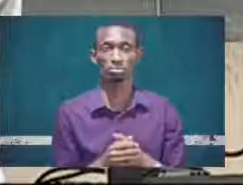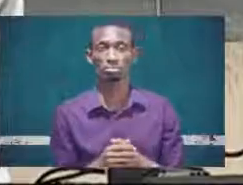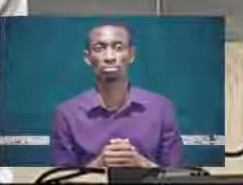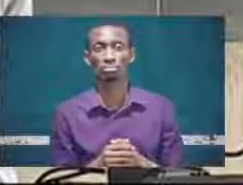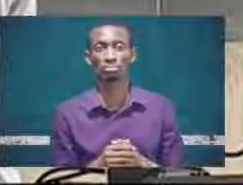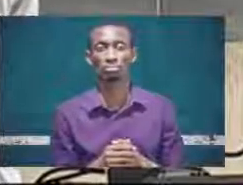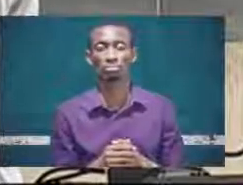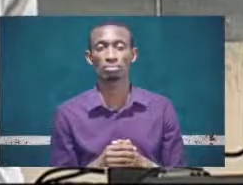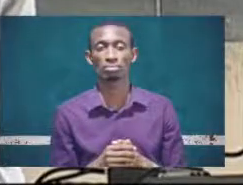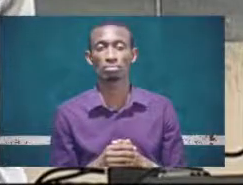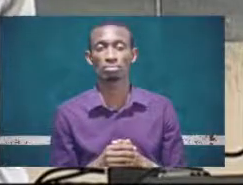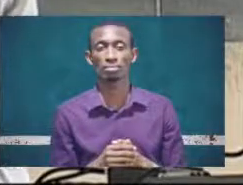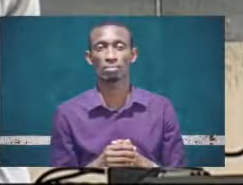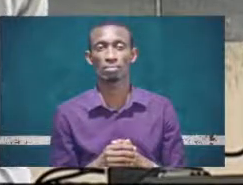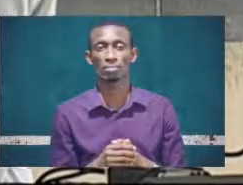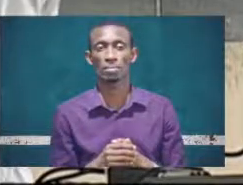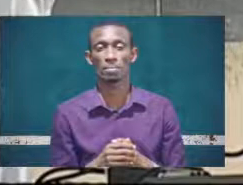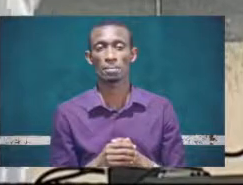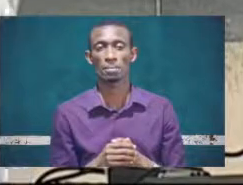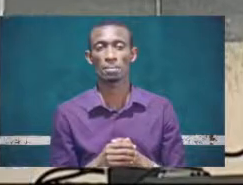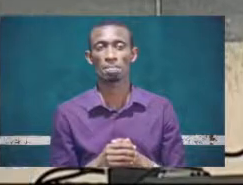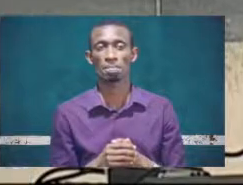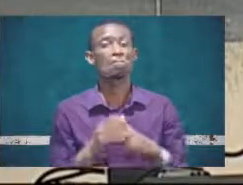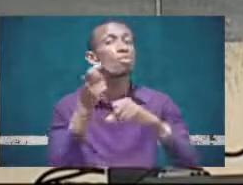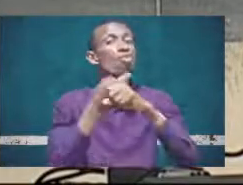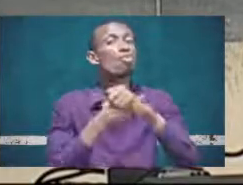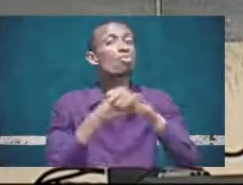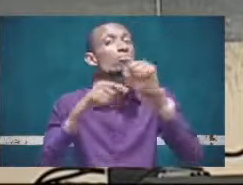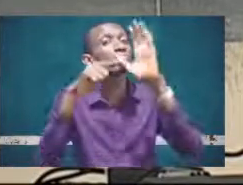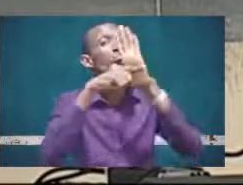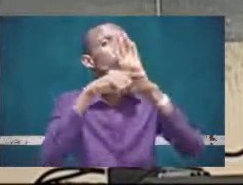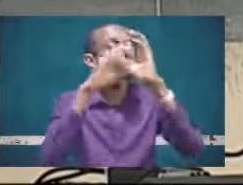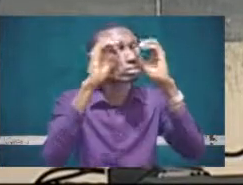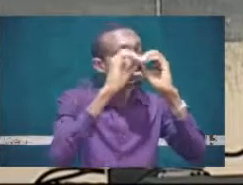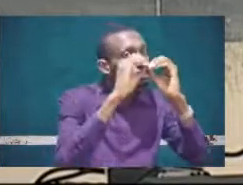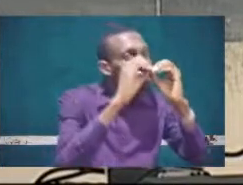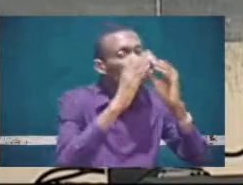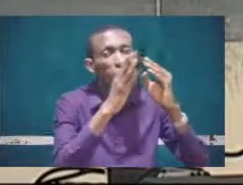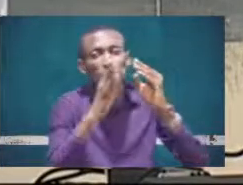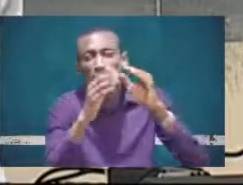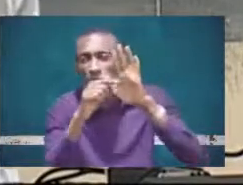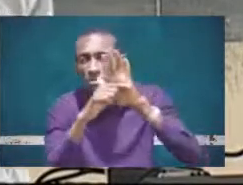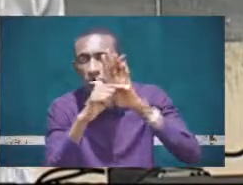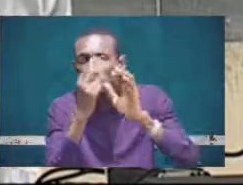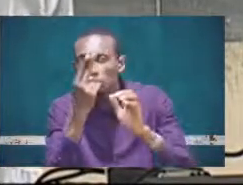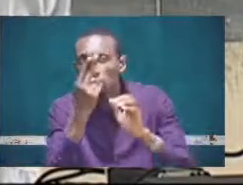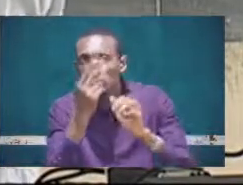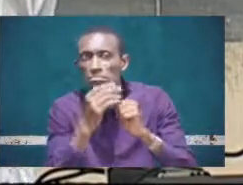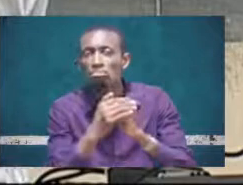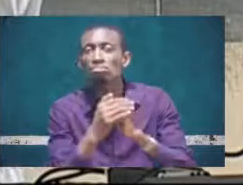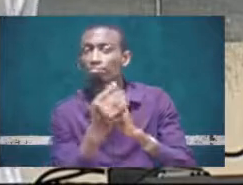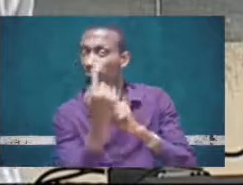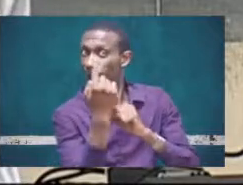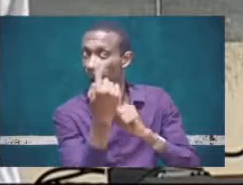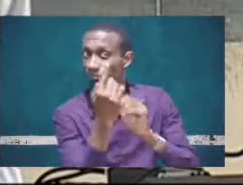one and that one, from negative infinity up to negative 2, and